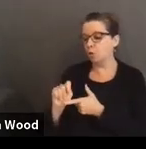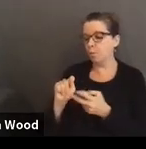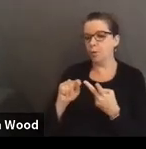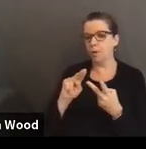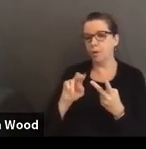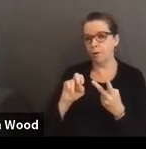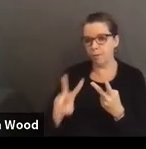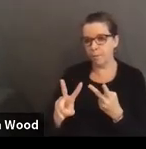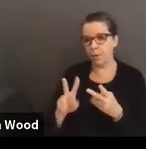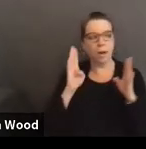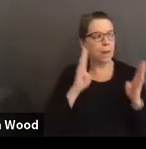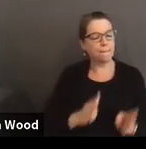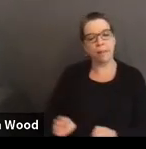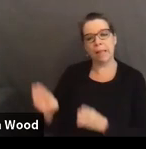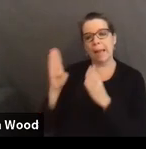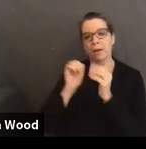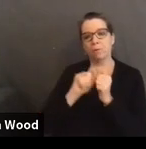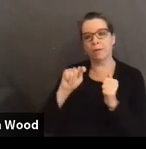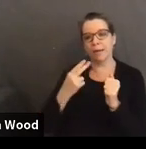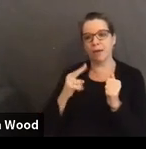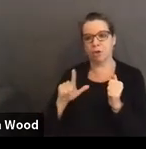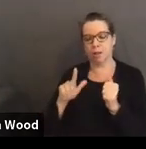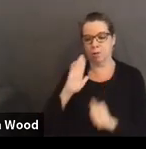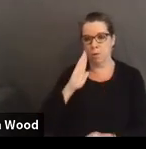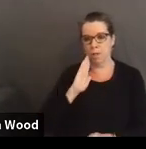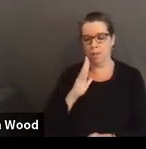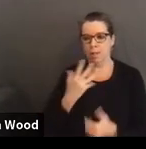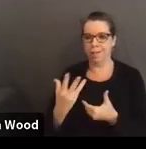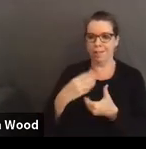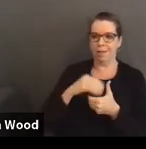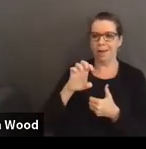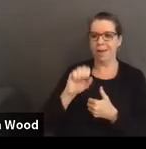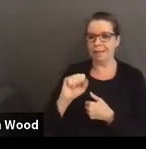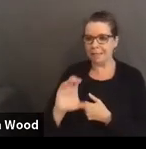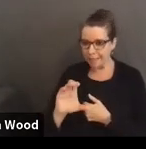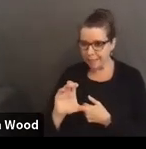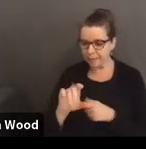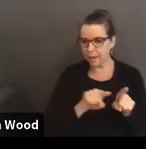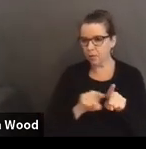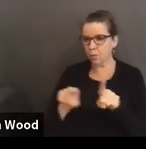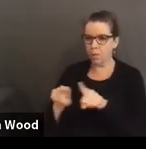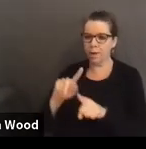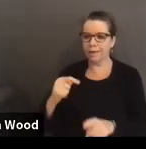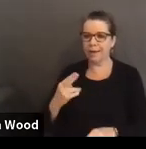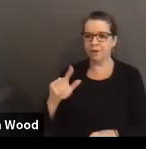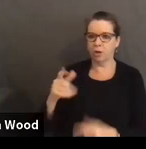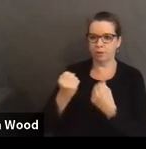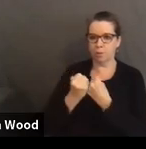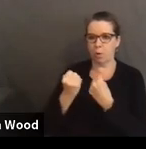you're going to plan with THL and engage the ESCs as well as THL